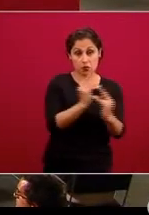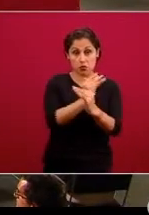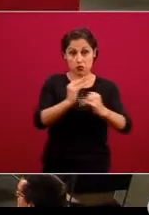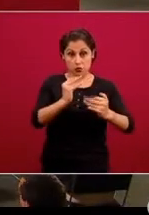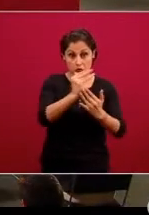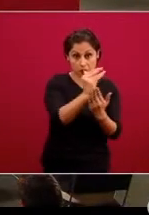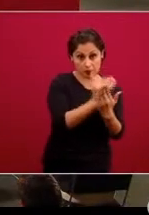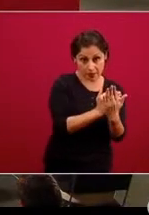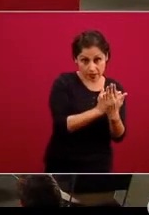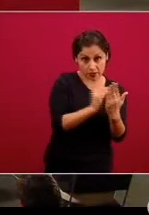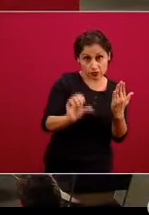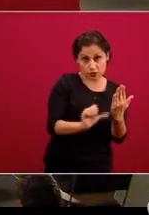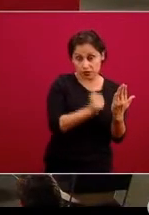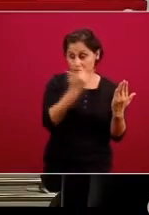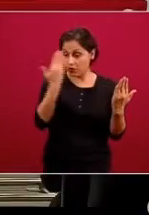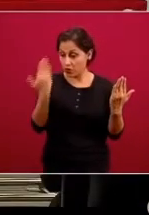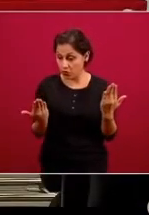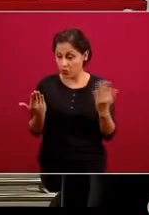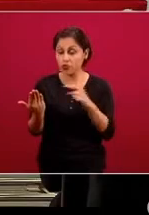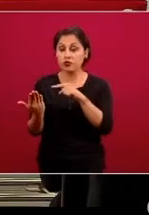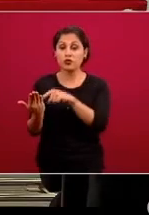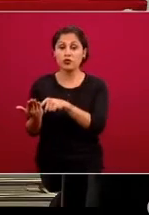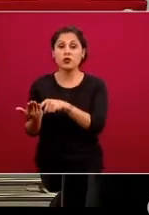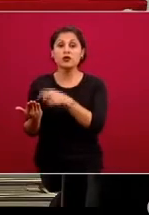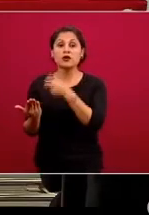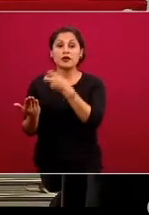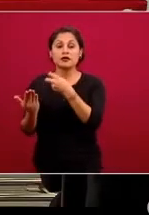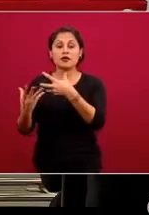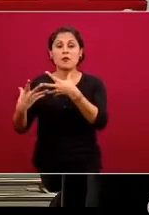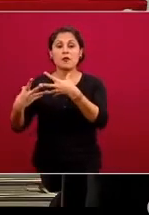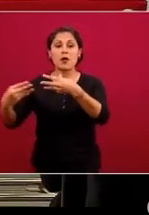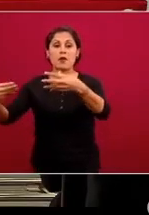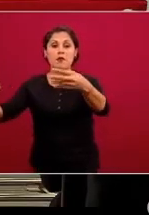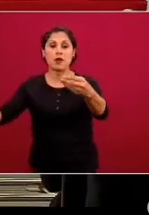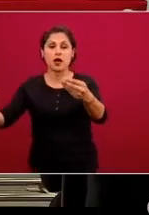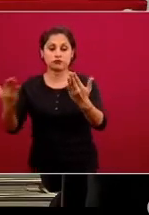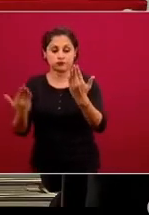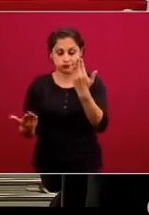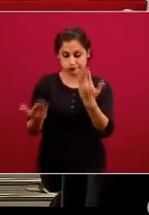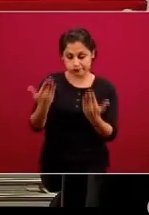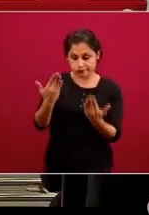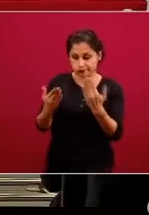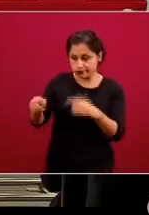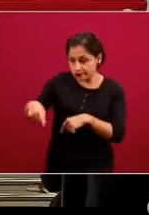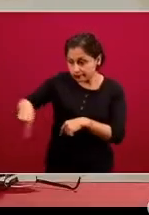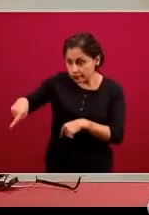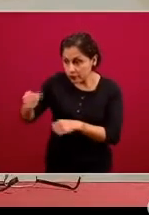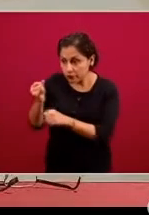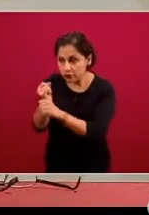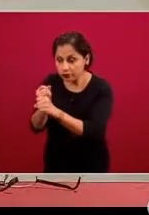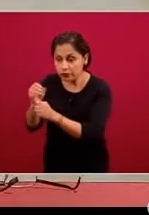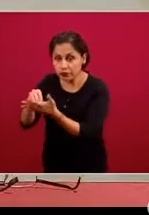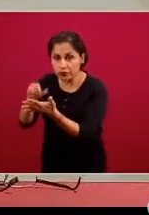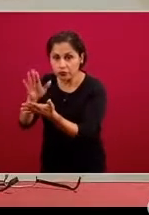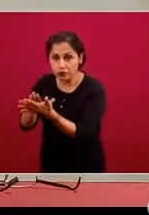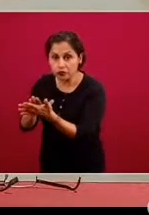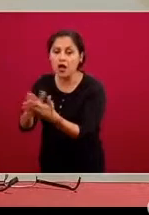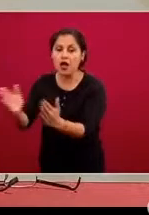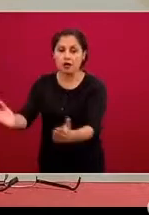the percentage of reduction of mobility and the